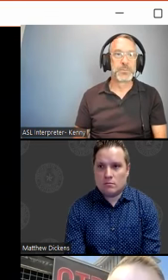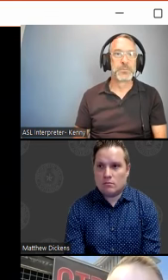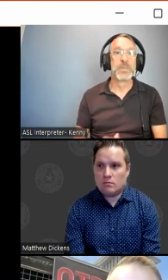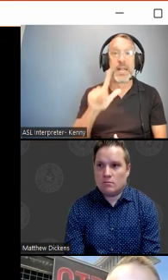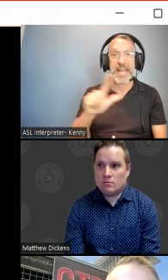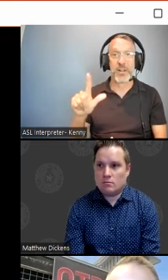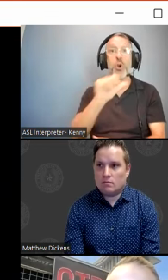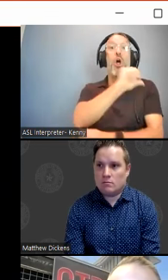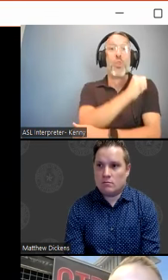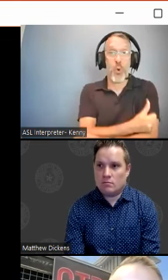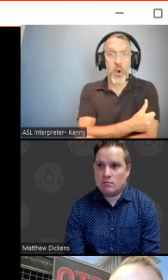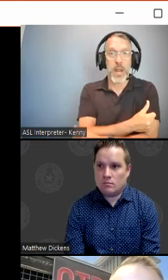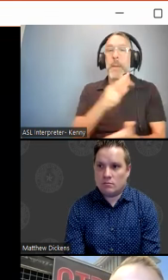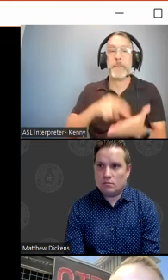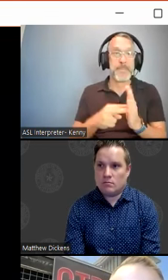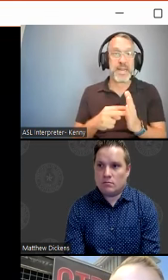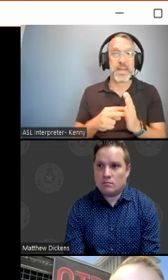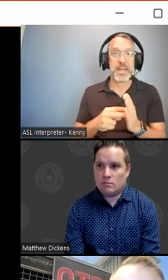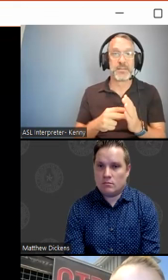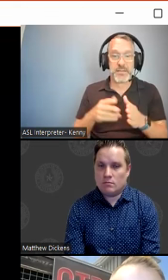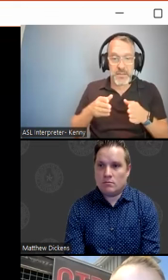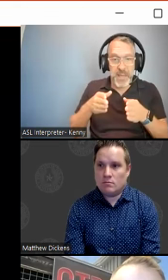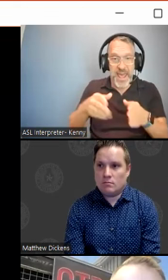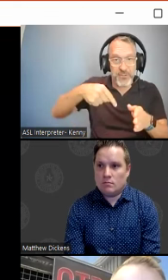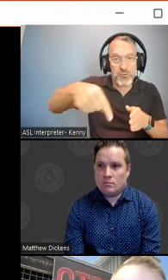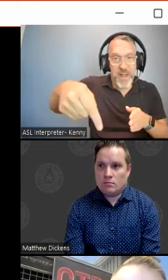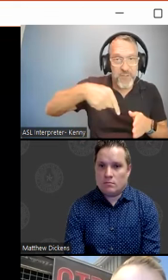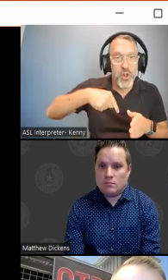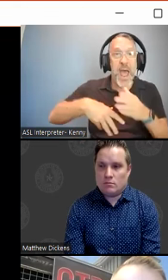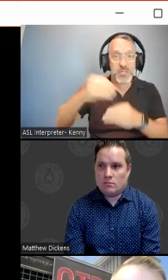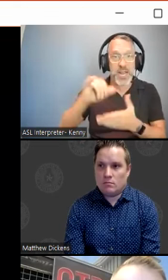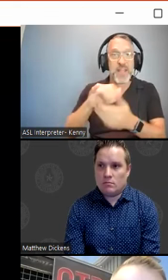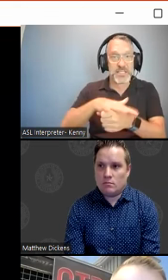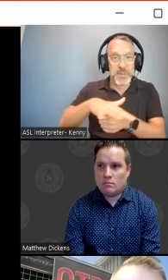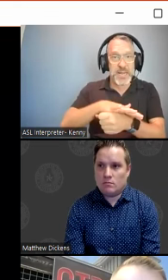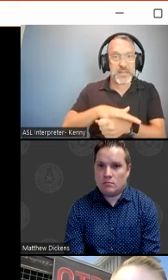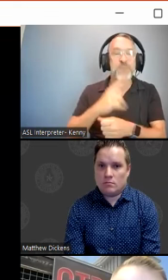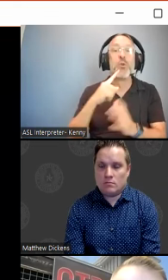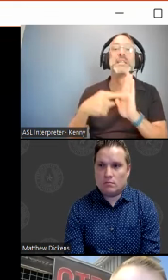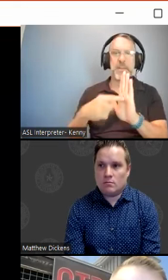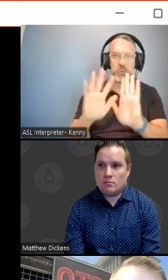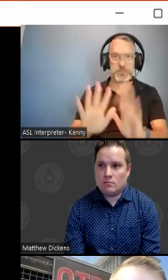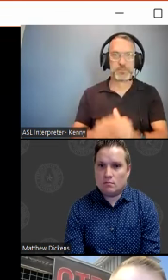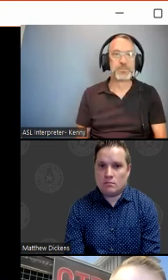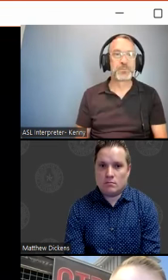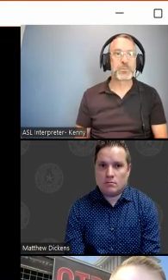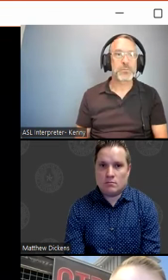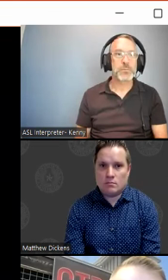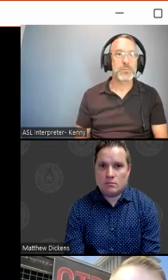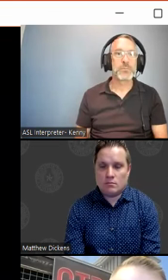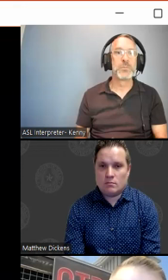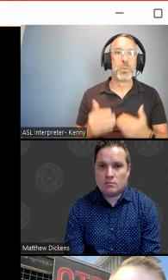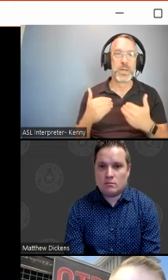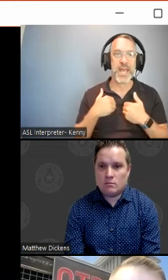Landlord authority means that the path of travel elements outside the tenant space. So for example, we have a